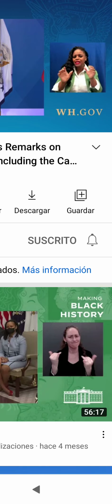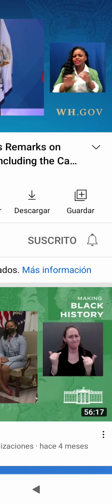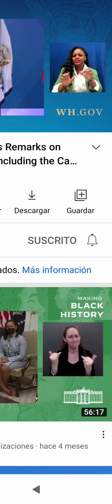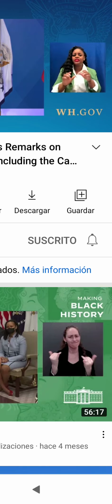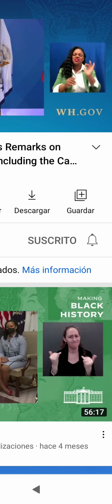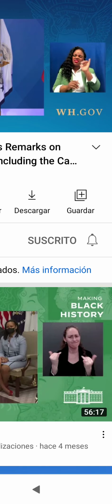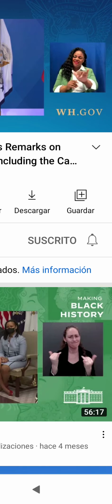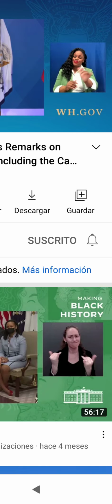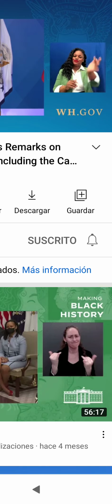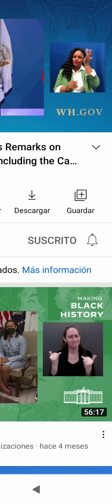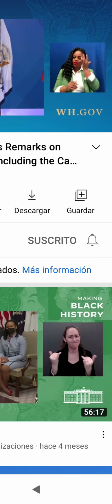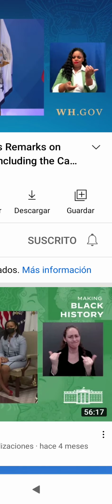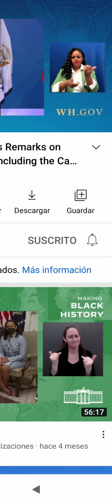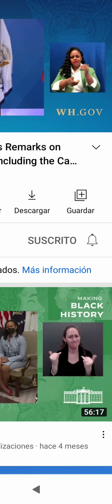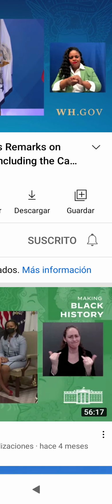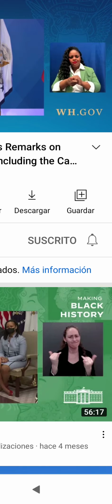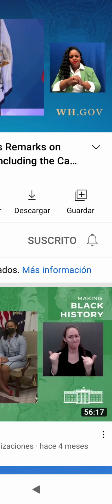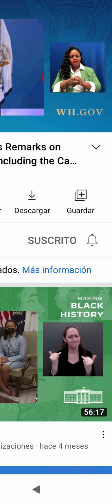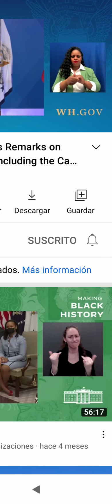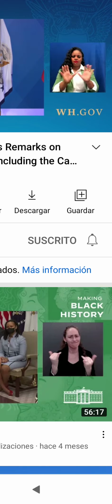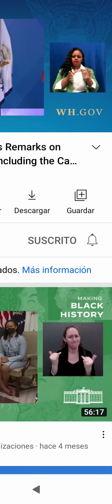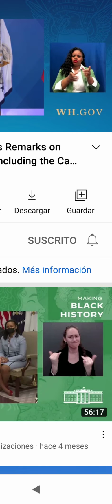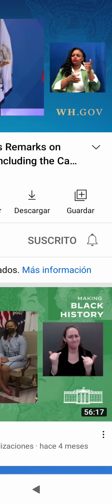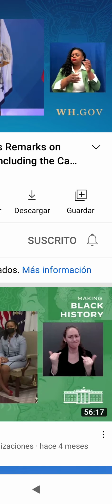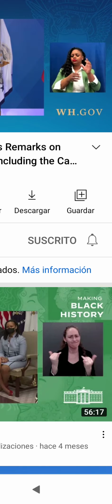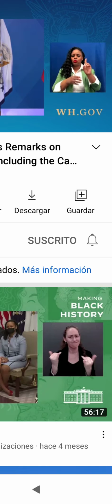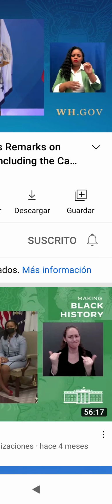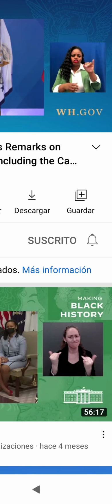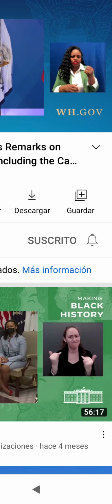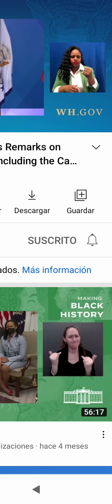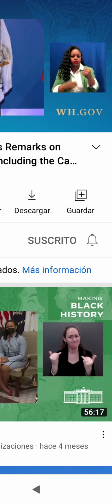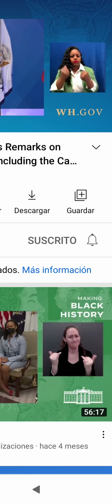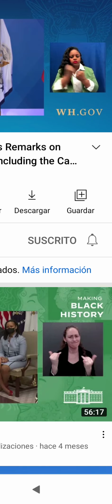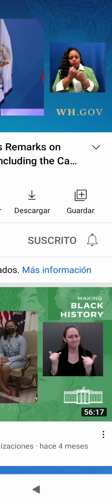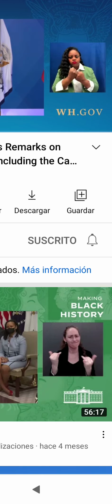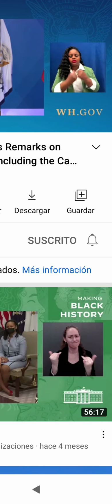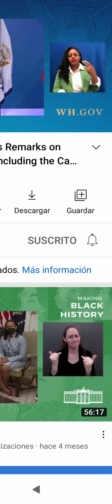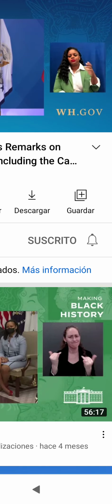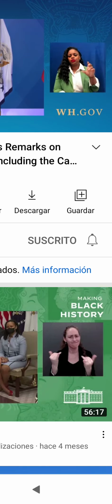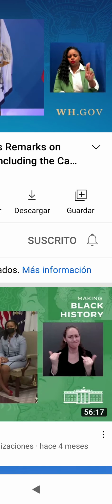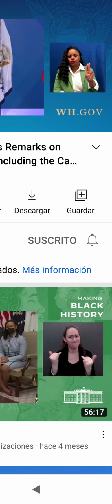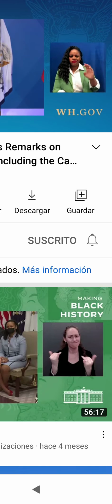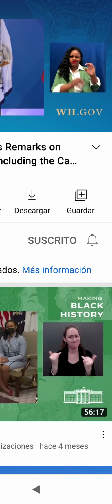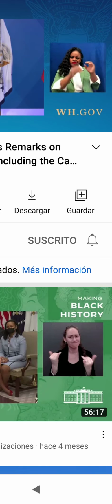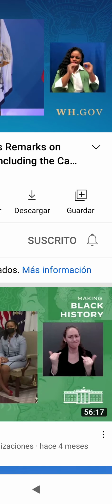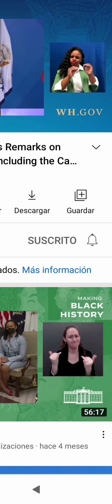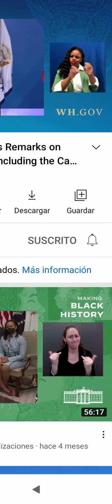of Justice and Education to support HBCUs and other academic and faith-based organizations with